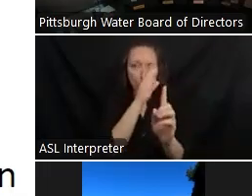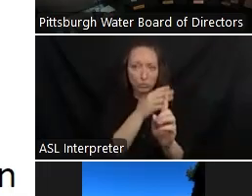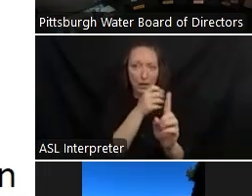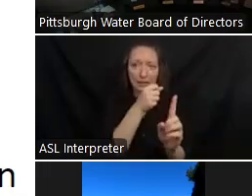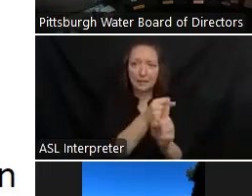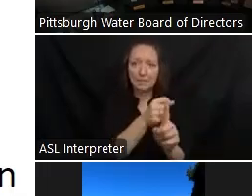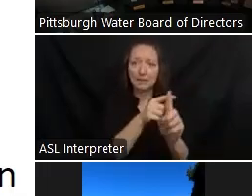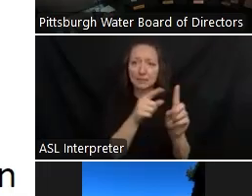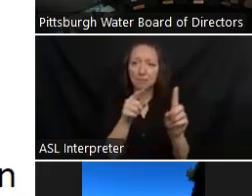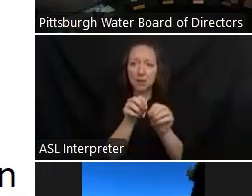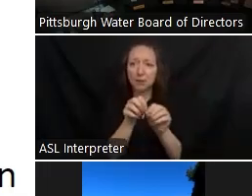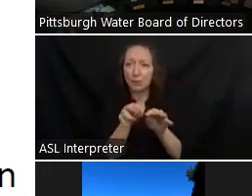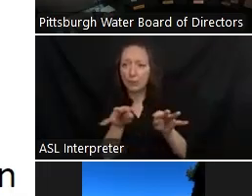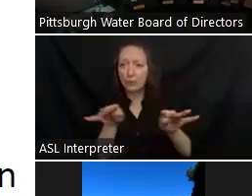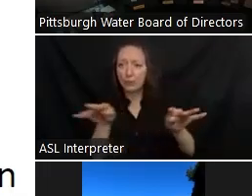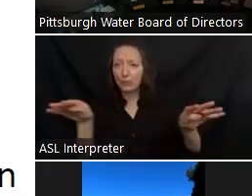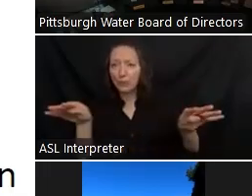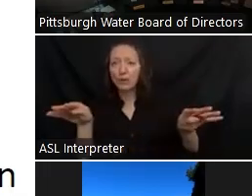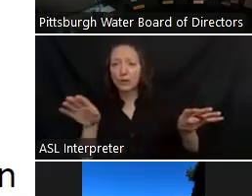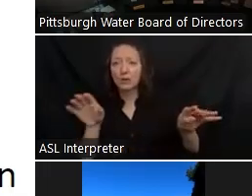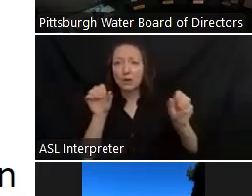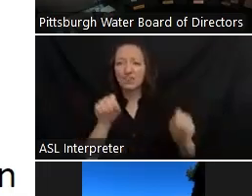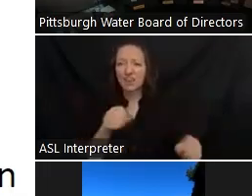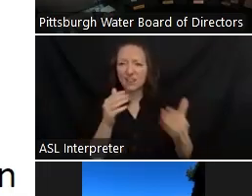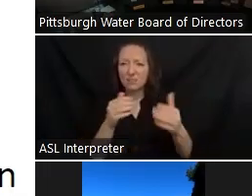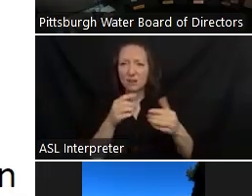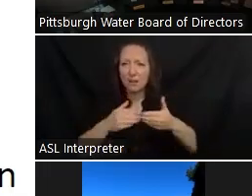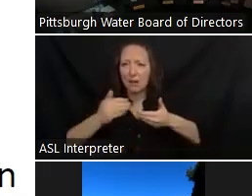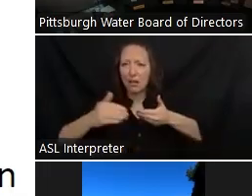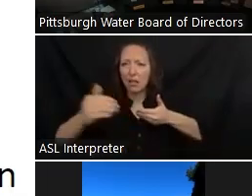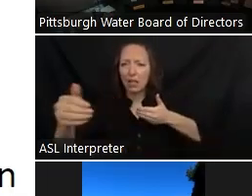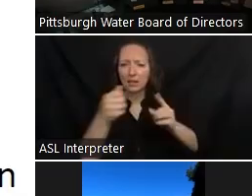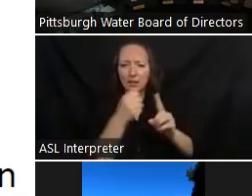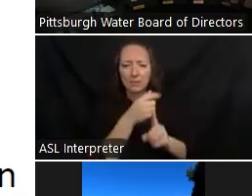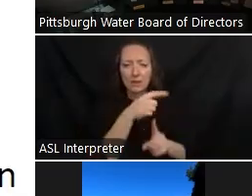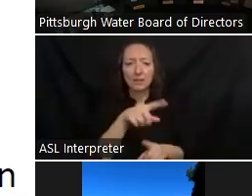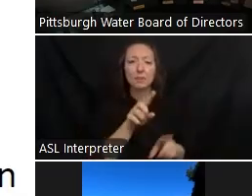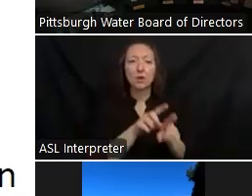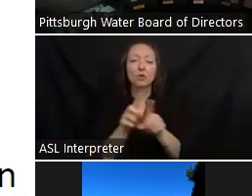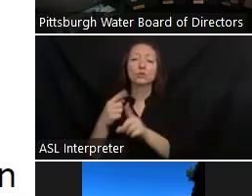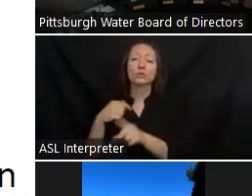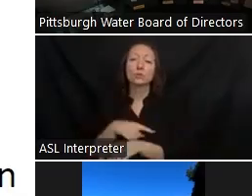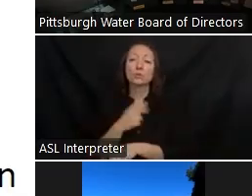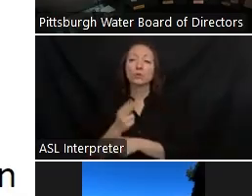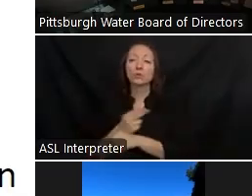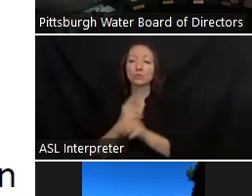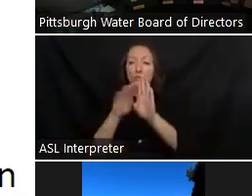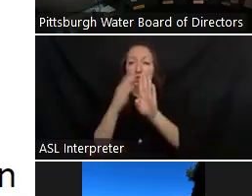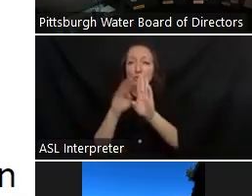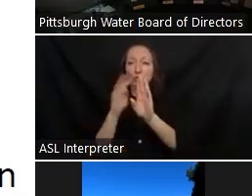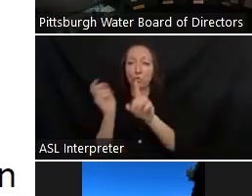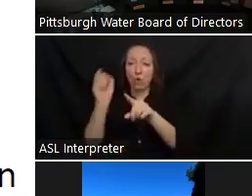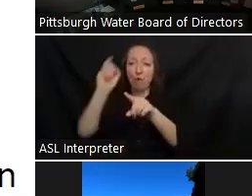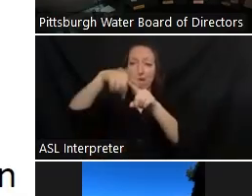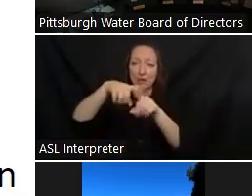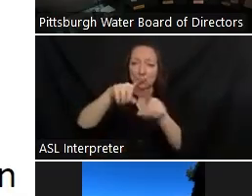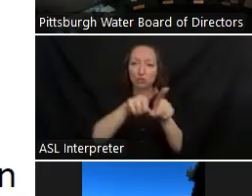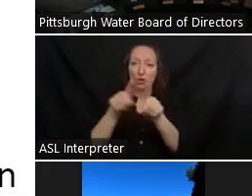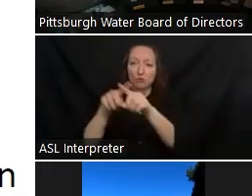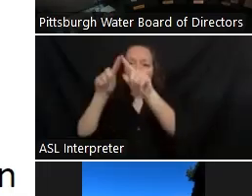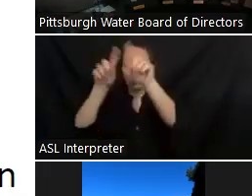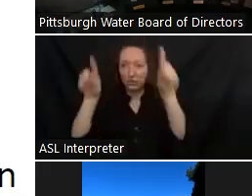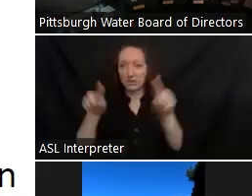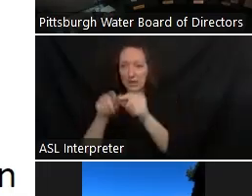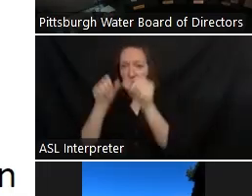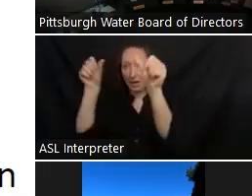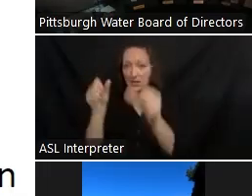you can see here that we are utilizing door hangers in addition to construction signage on site to explain